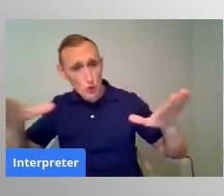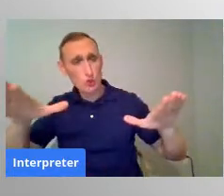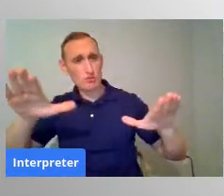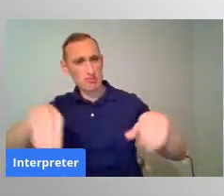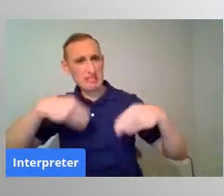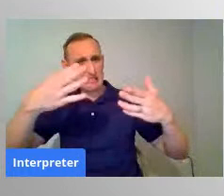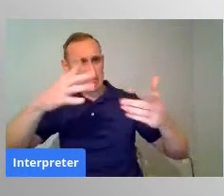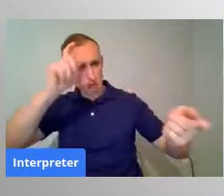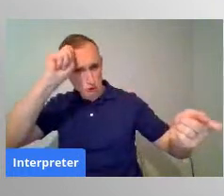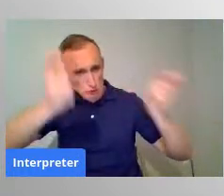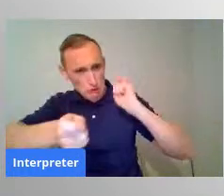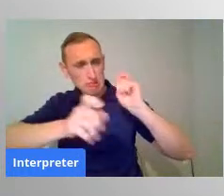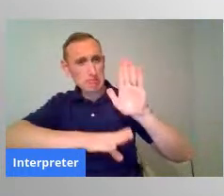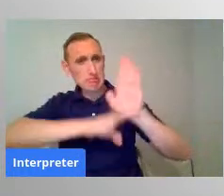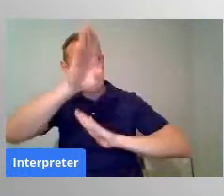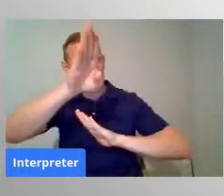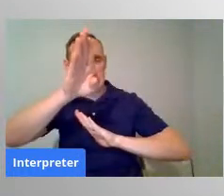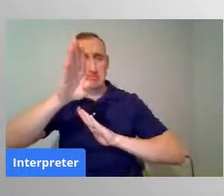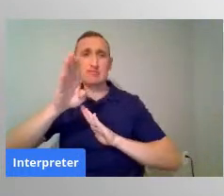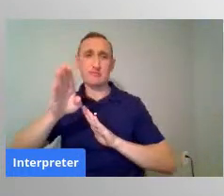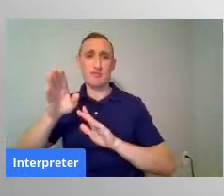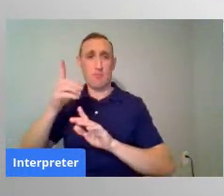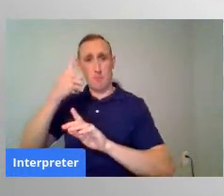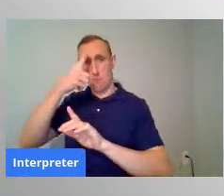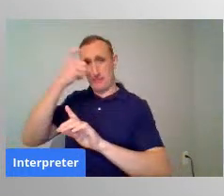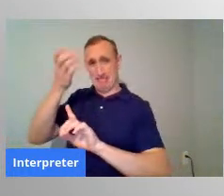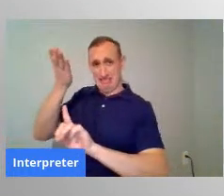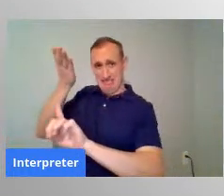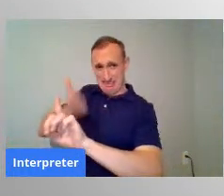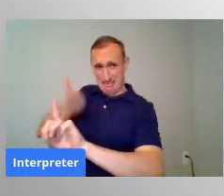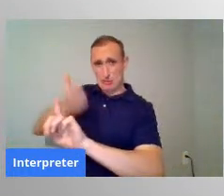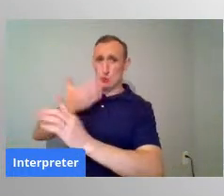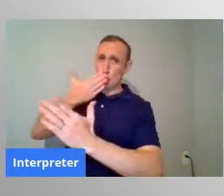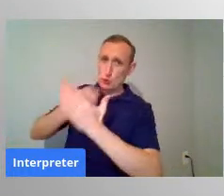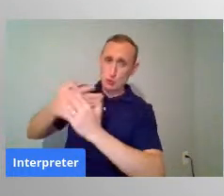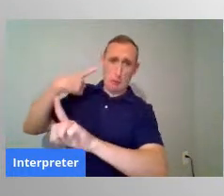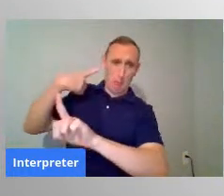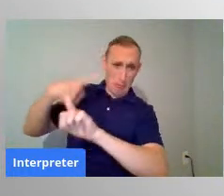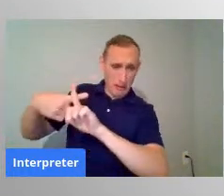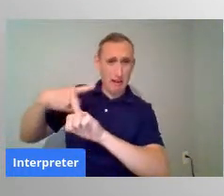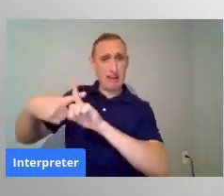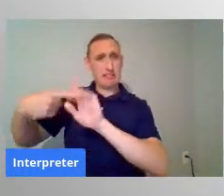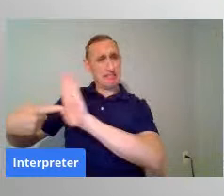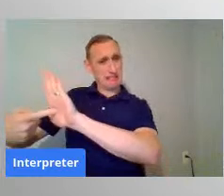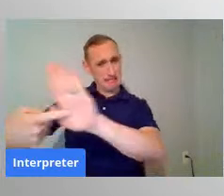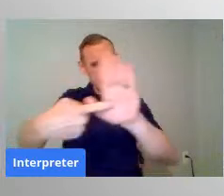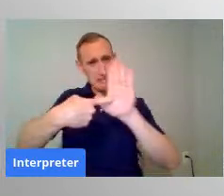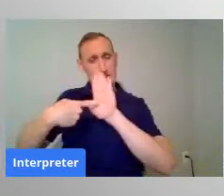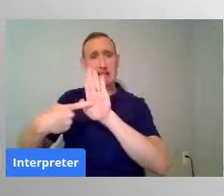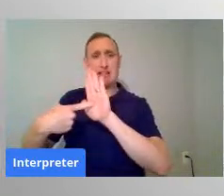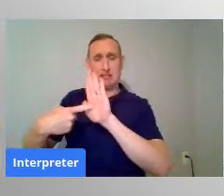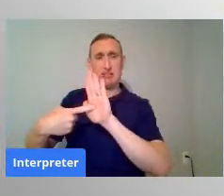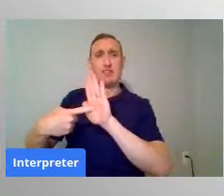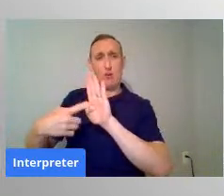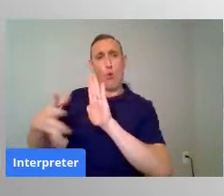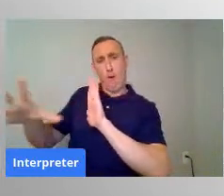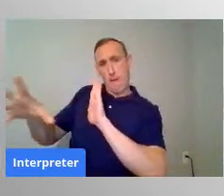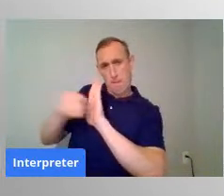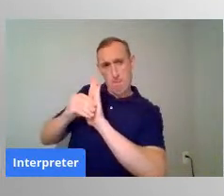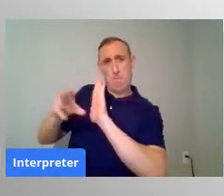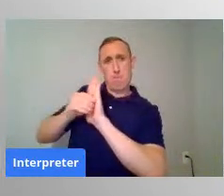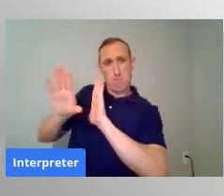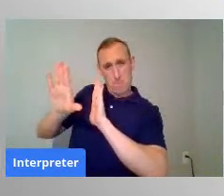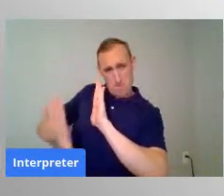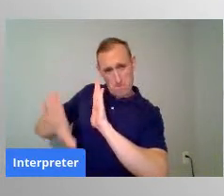to end on a somber note, but I could not end without acknowledging the impact that he has had on our school district, students at Clark Central,